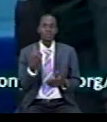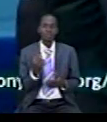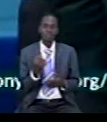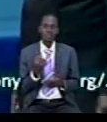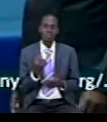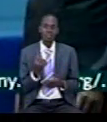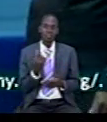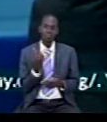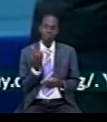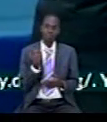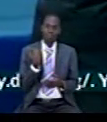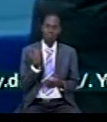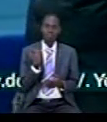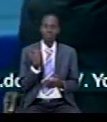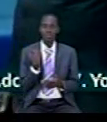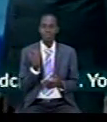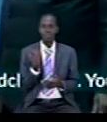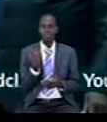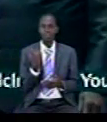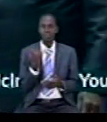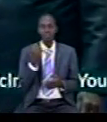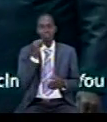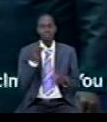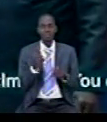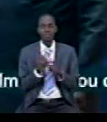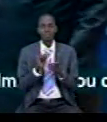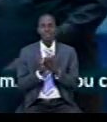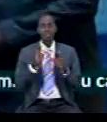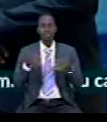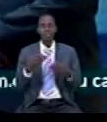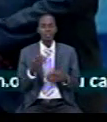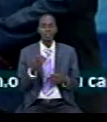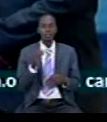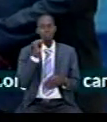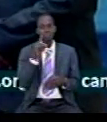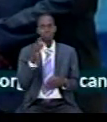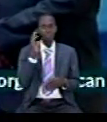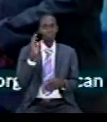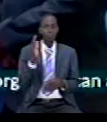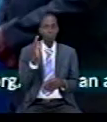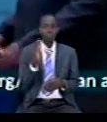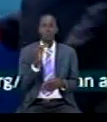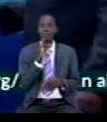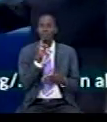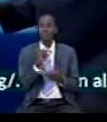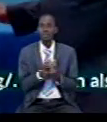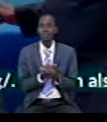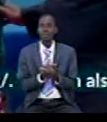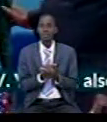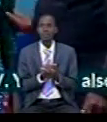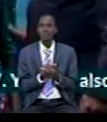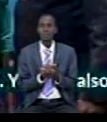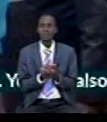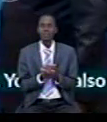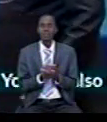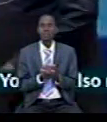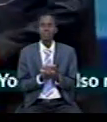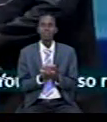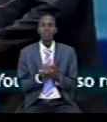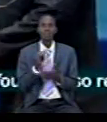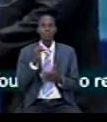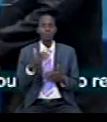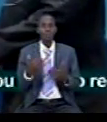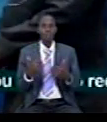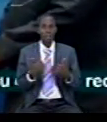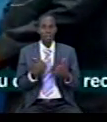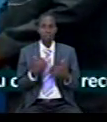finished testifying now is that She had been having